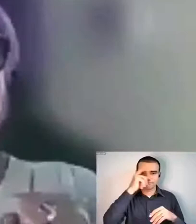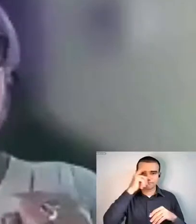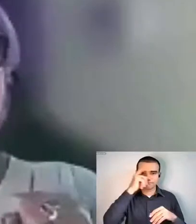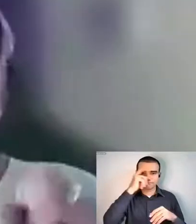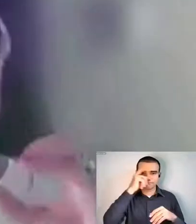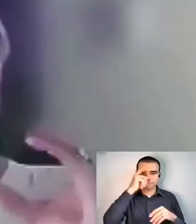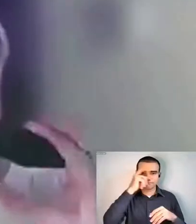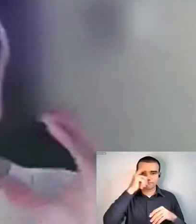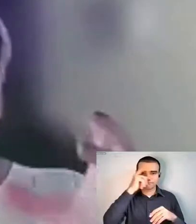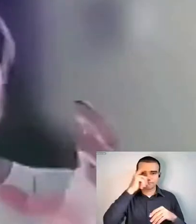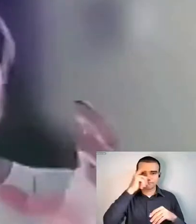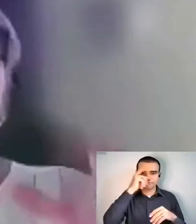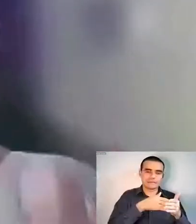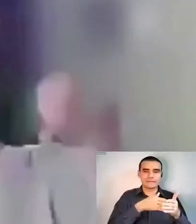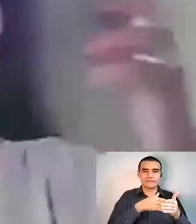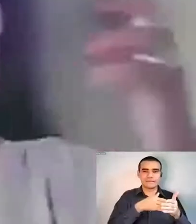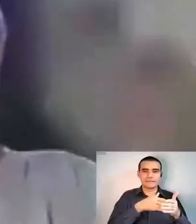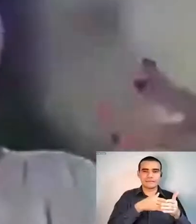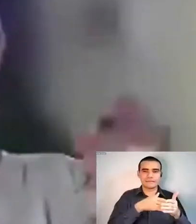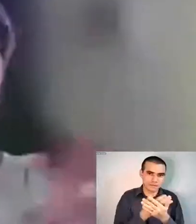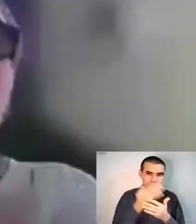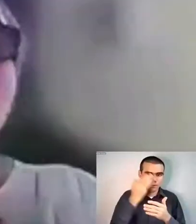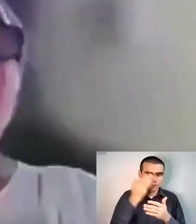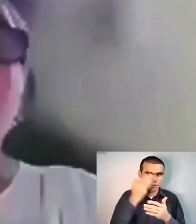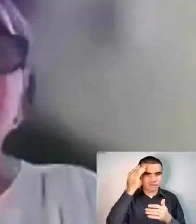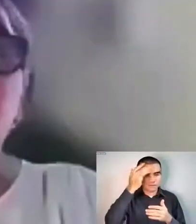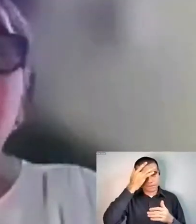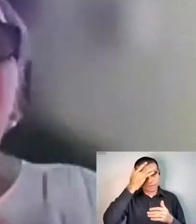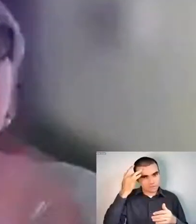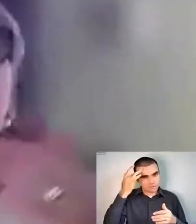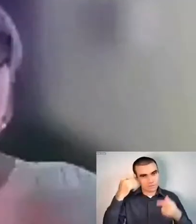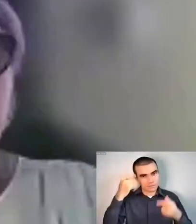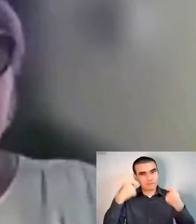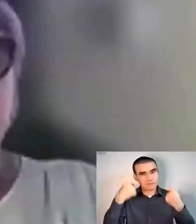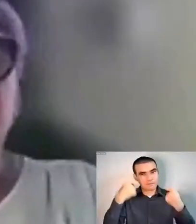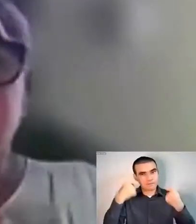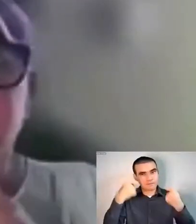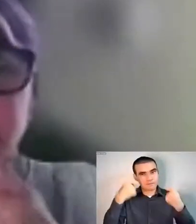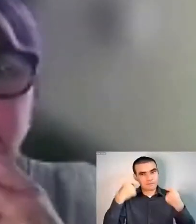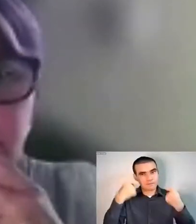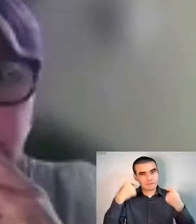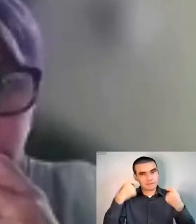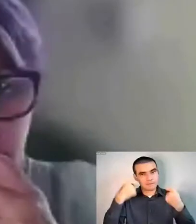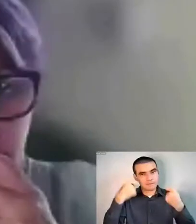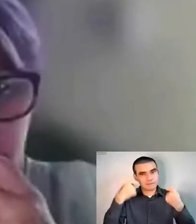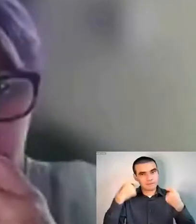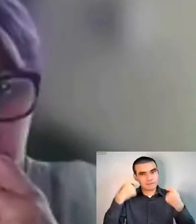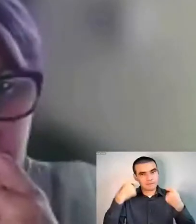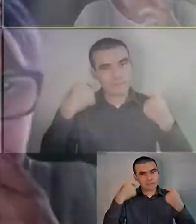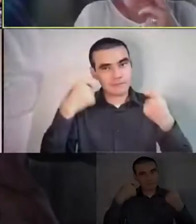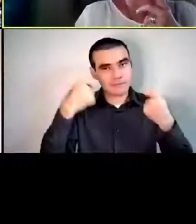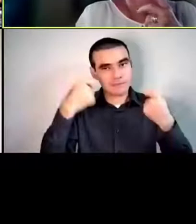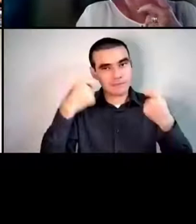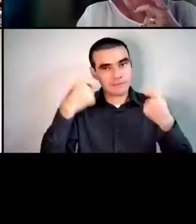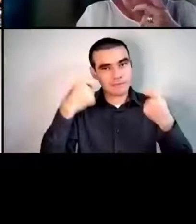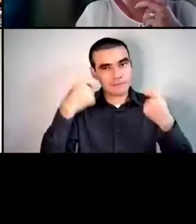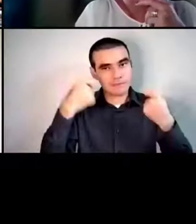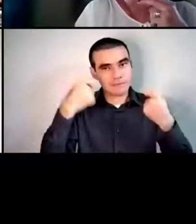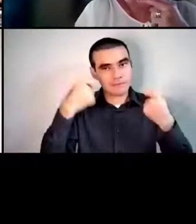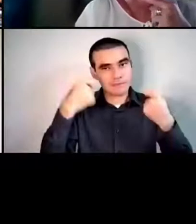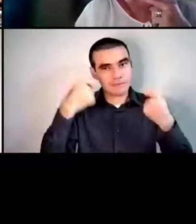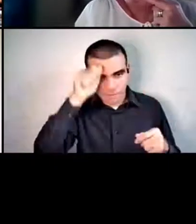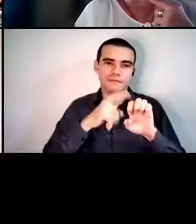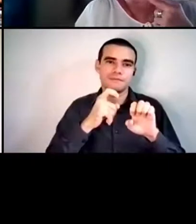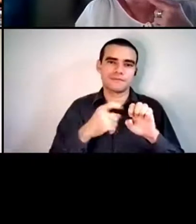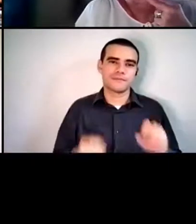see in your experience in the school that these people need to give so we can understand, see an entrepreneur